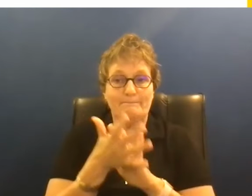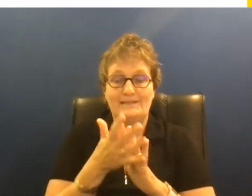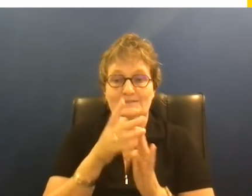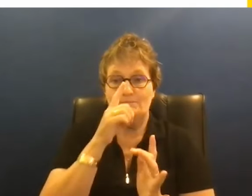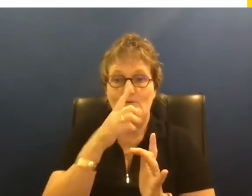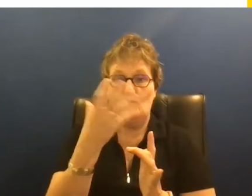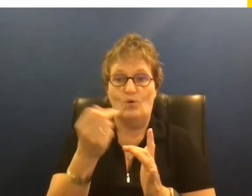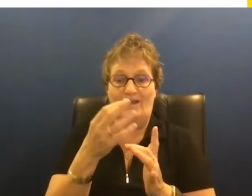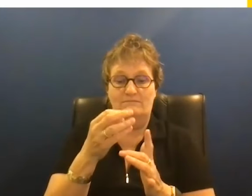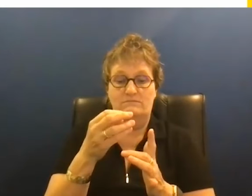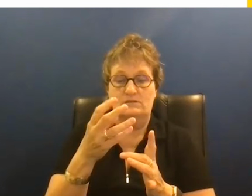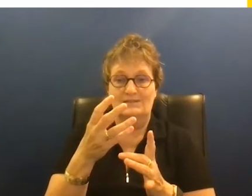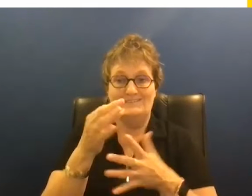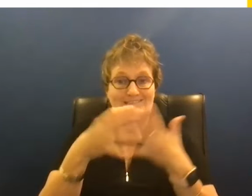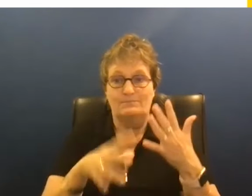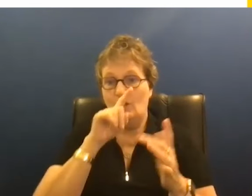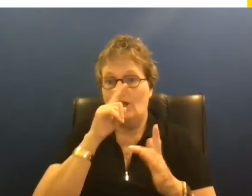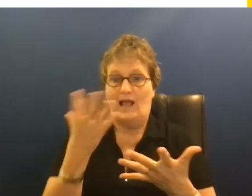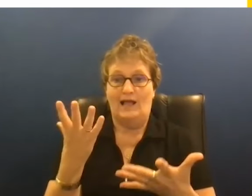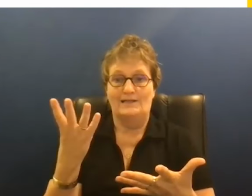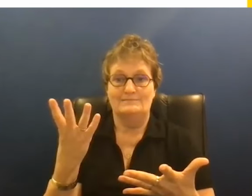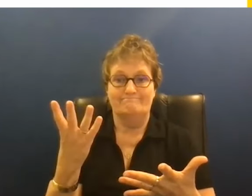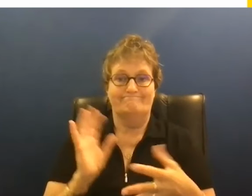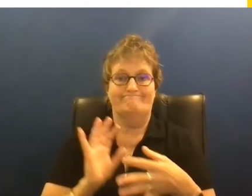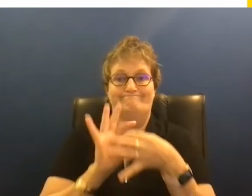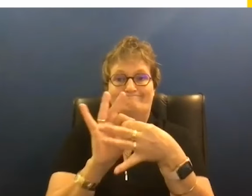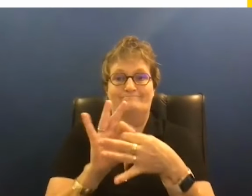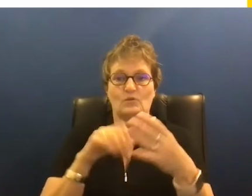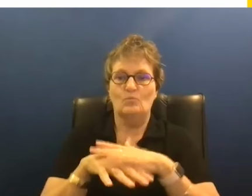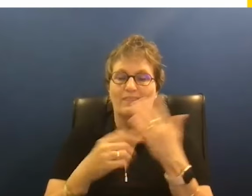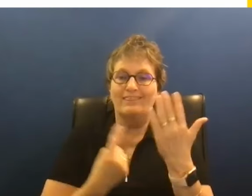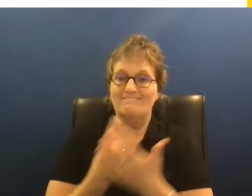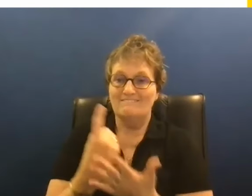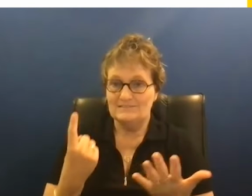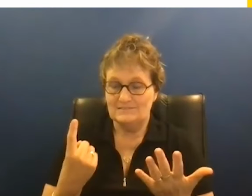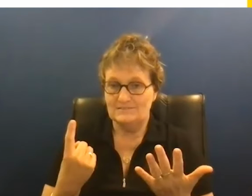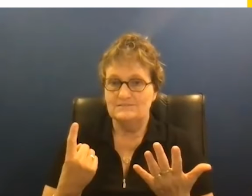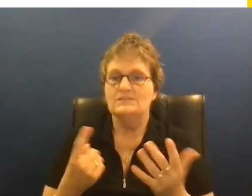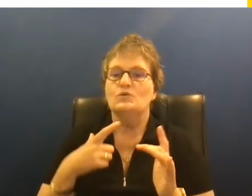disability will cannot engage with our event or content.